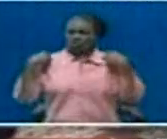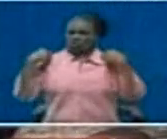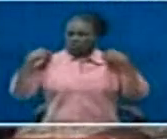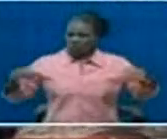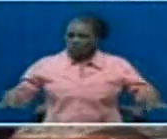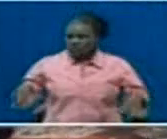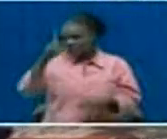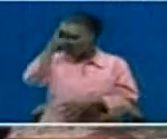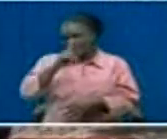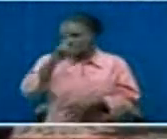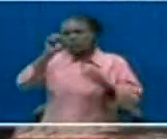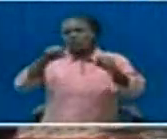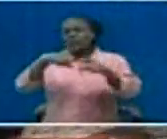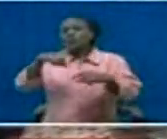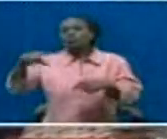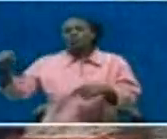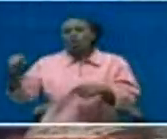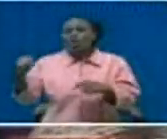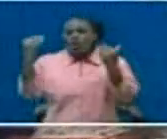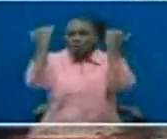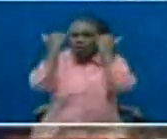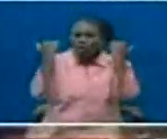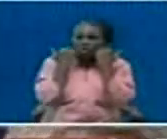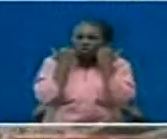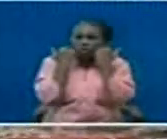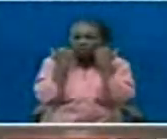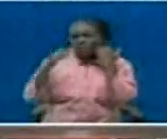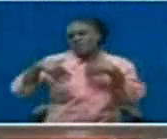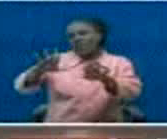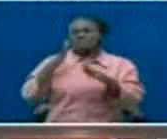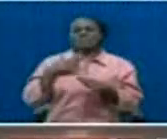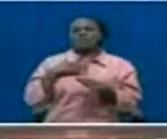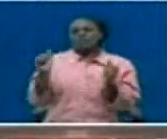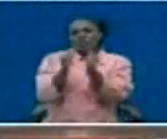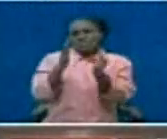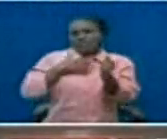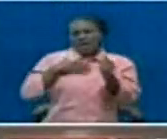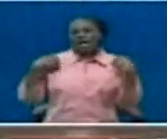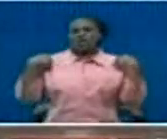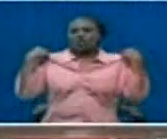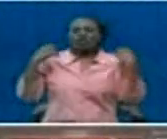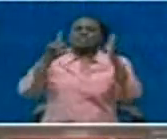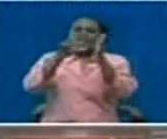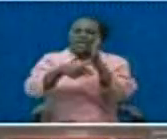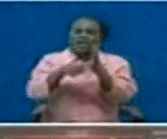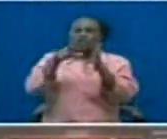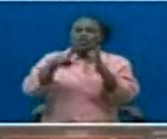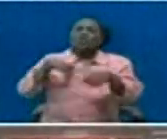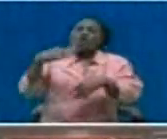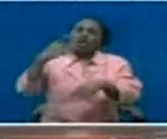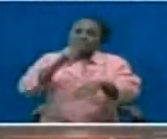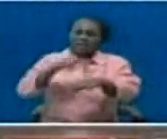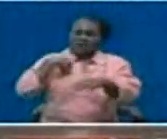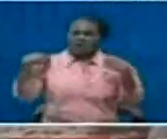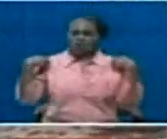serious. You can be taken to court in America if I undress you. So they just let me through. So later on, they just You would wear this all the time?